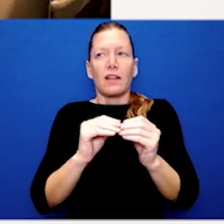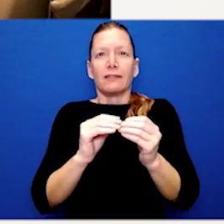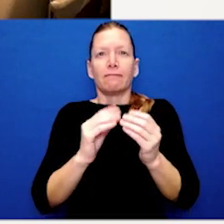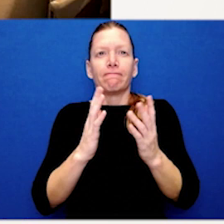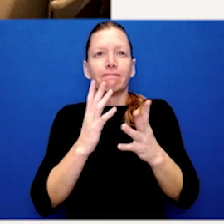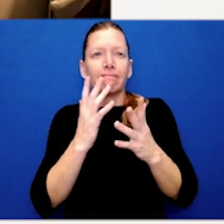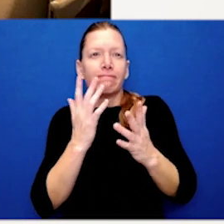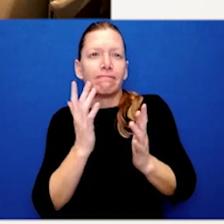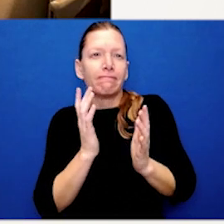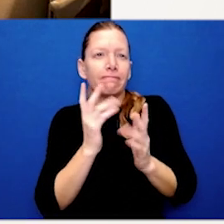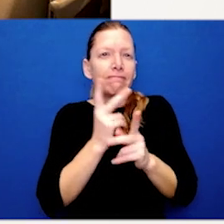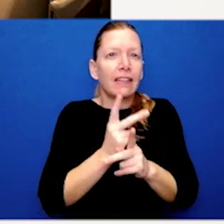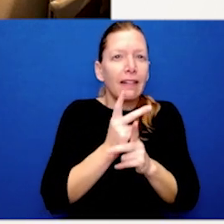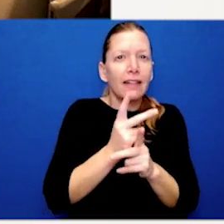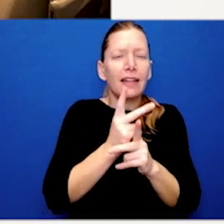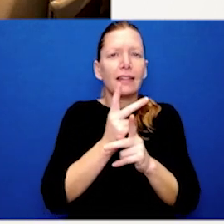delicate and